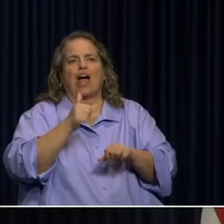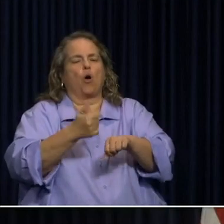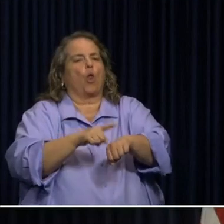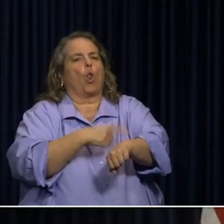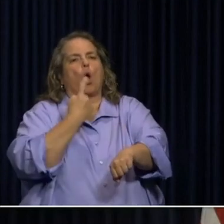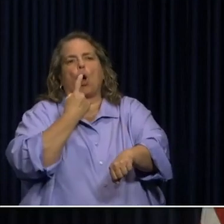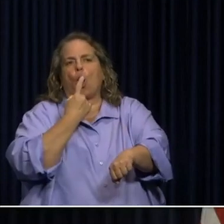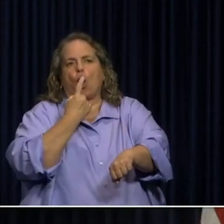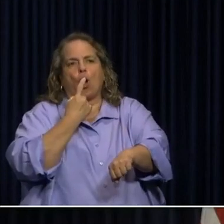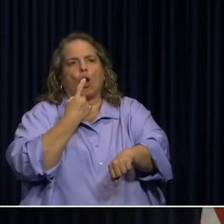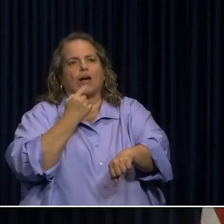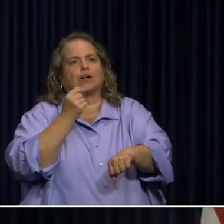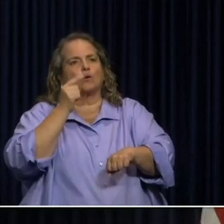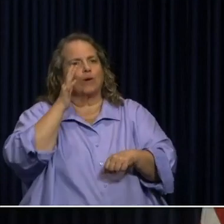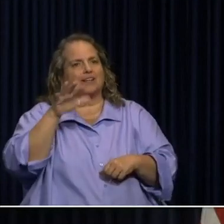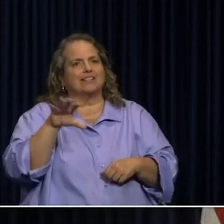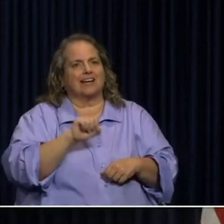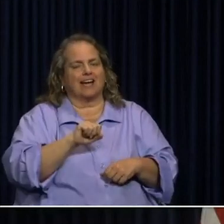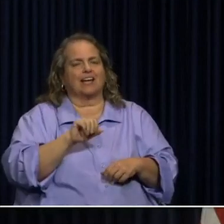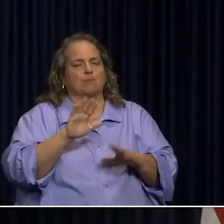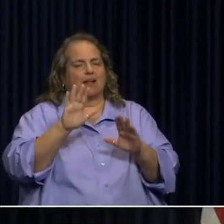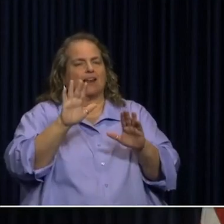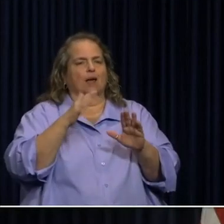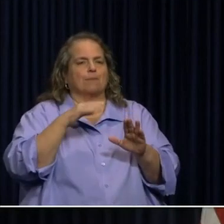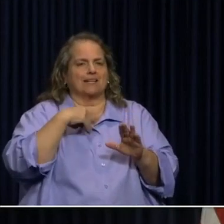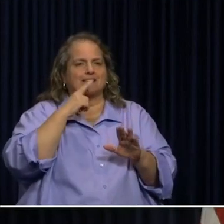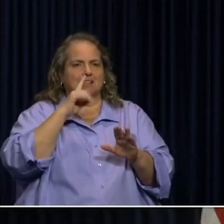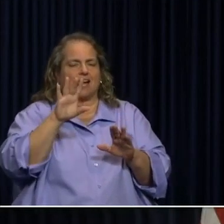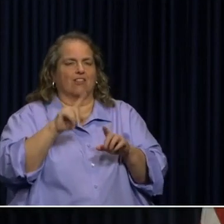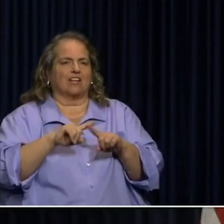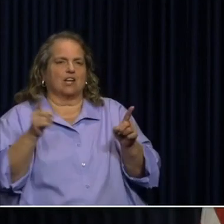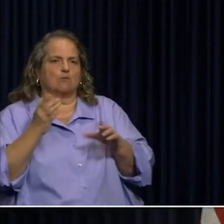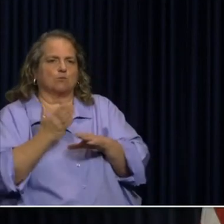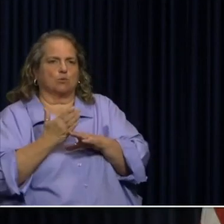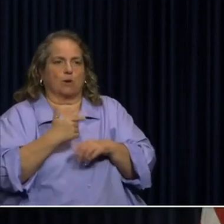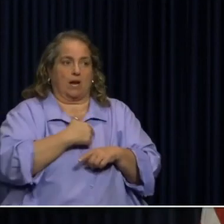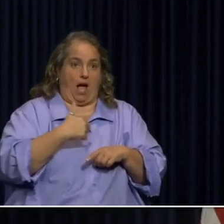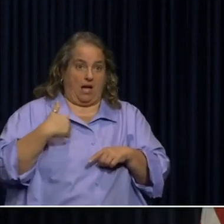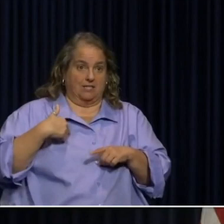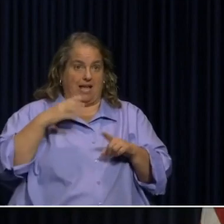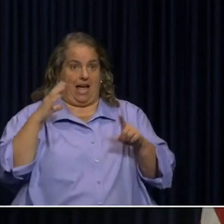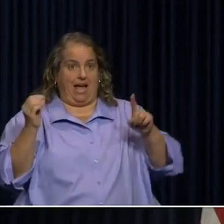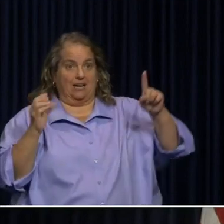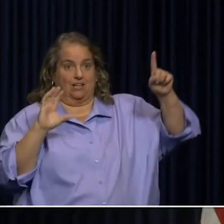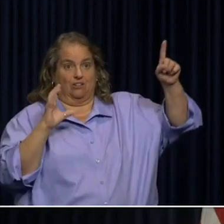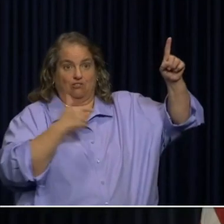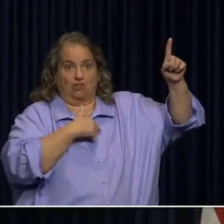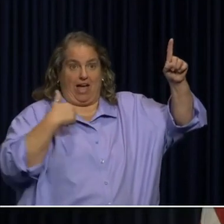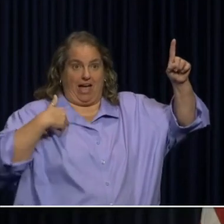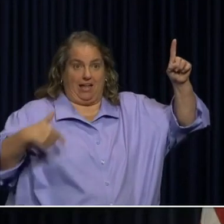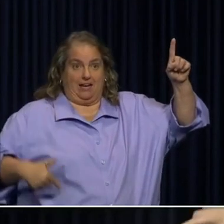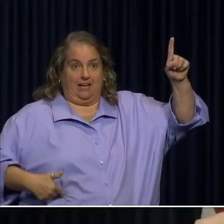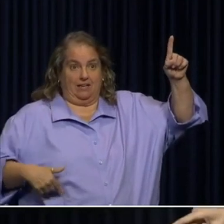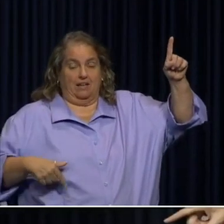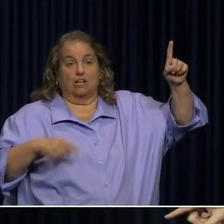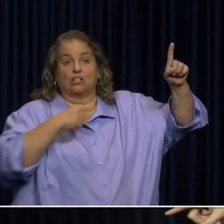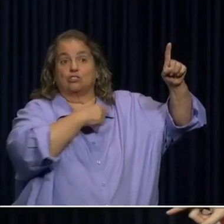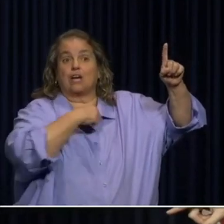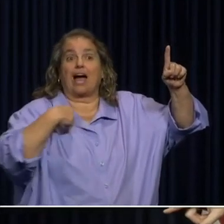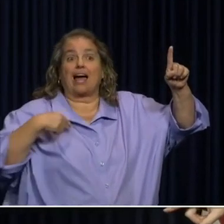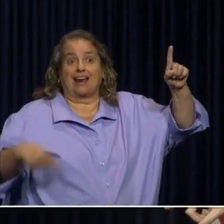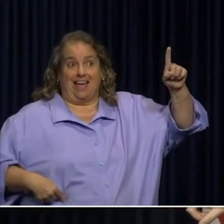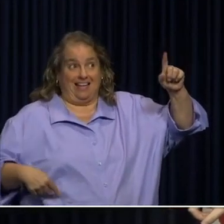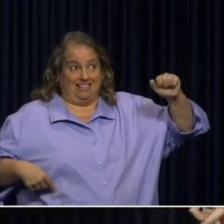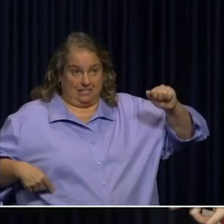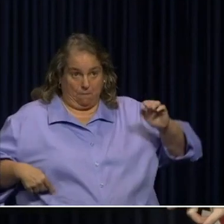just draw a couple of distinctions between us and Wuhan, China. So Wuhan, China had the spike.